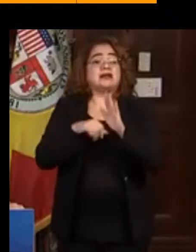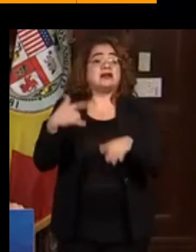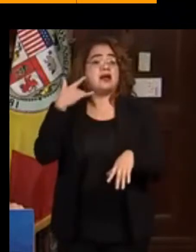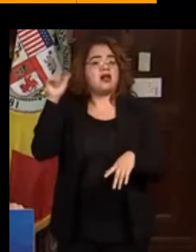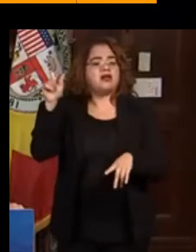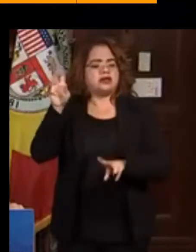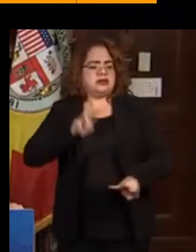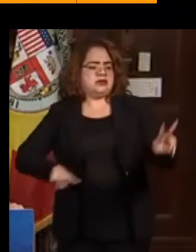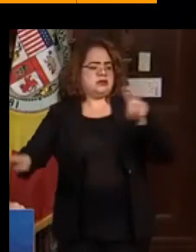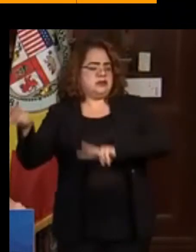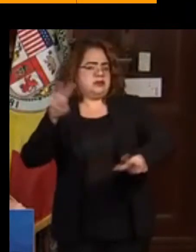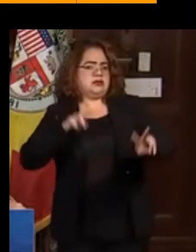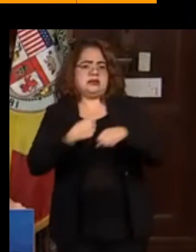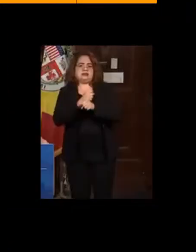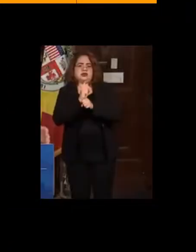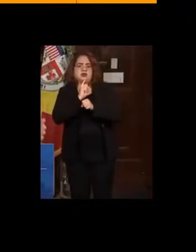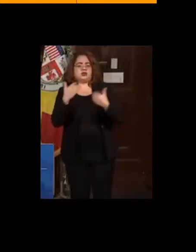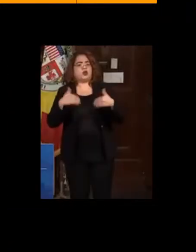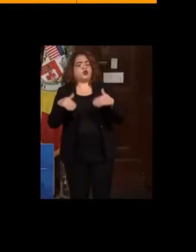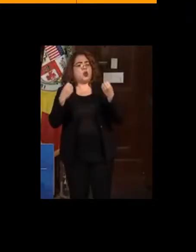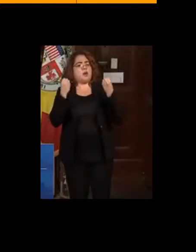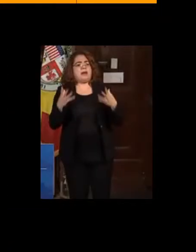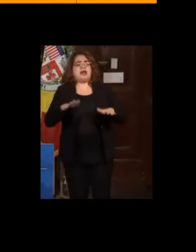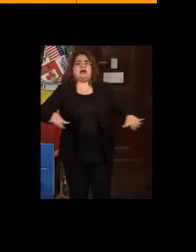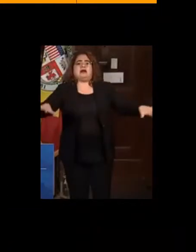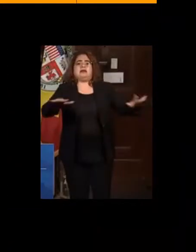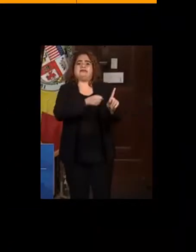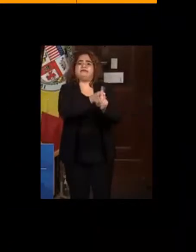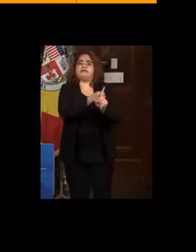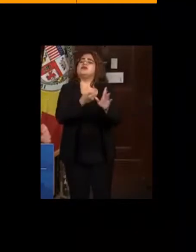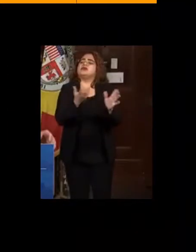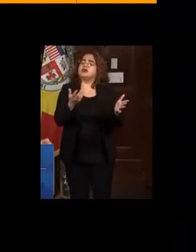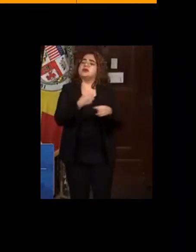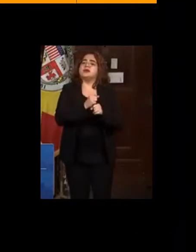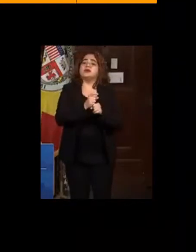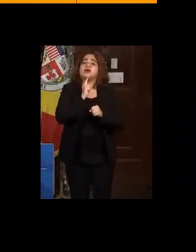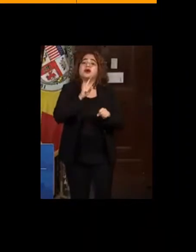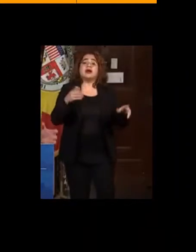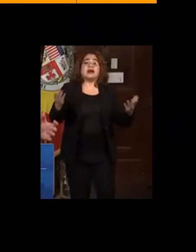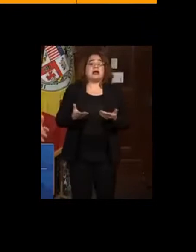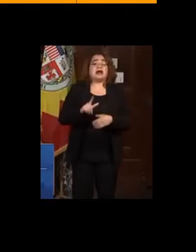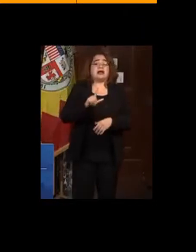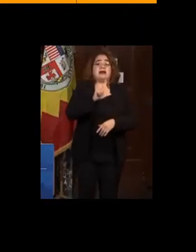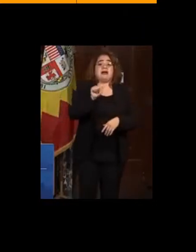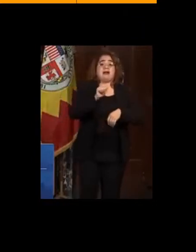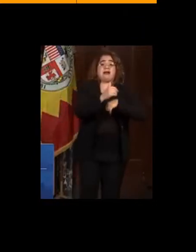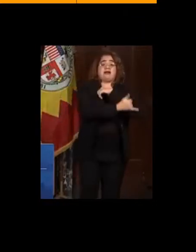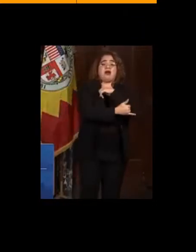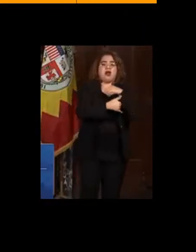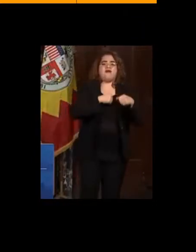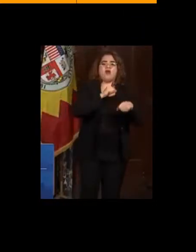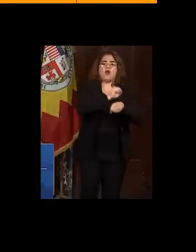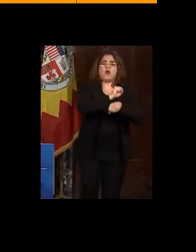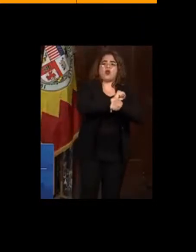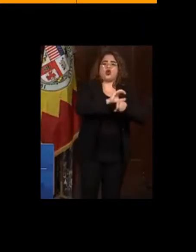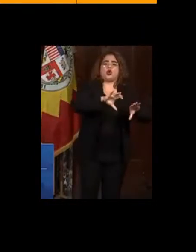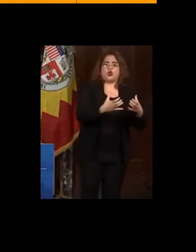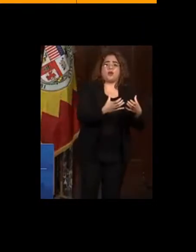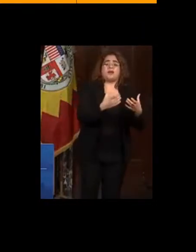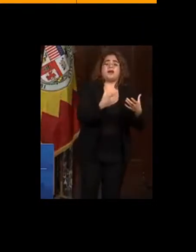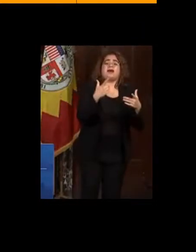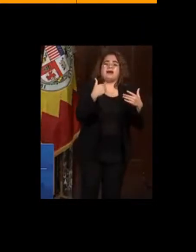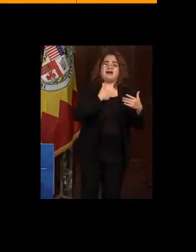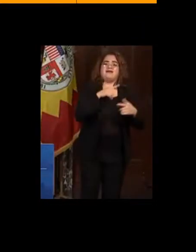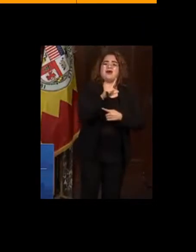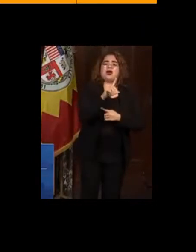at all. Last piece is there's a working group here in the county, and we intend to help with all sorts of logistical things. For